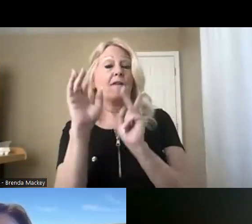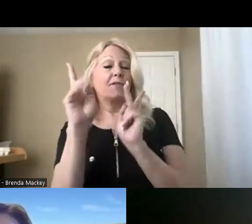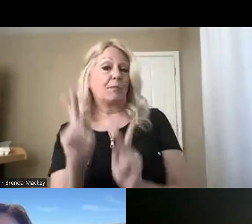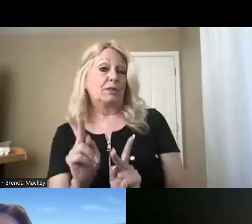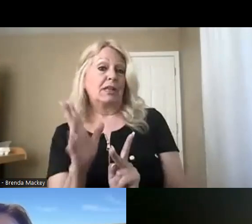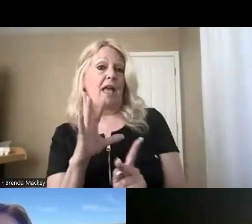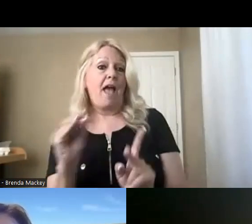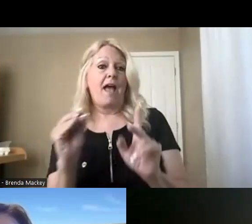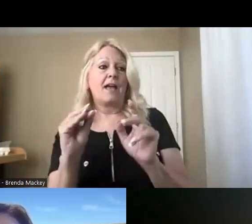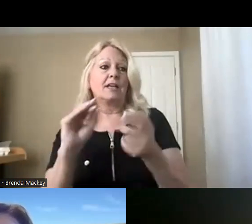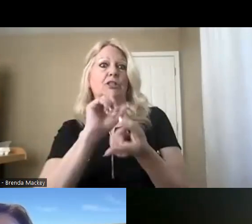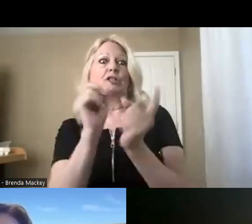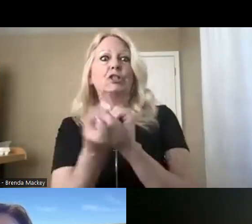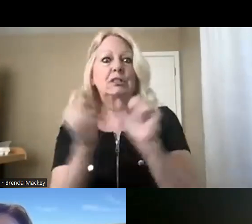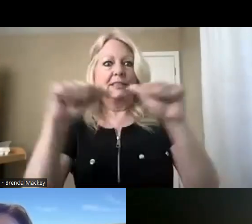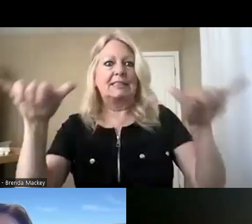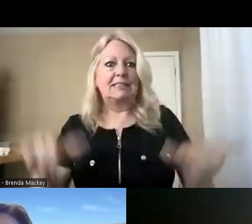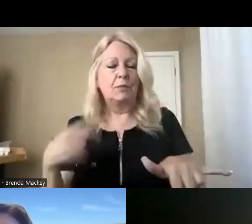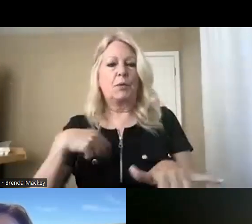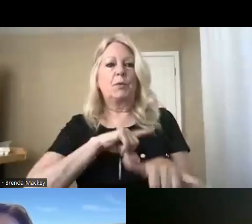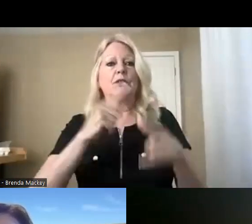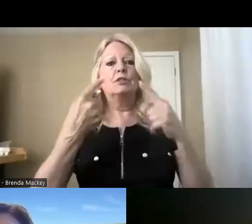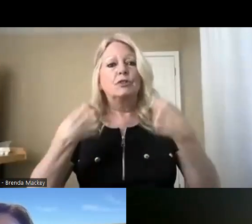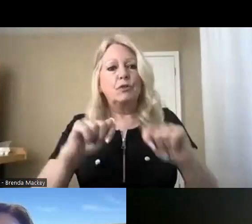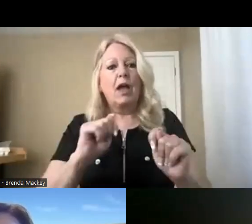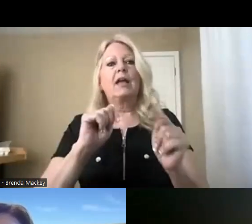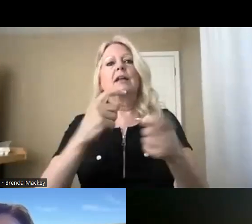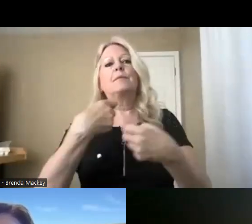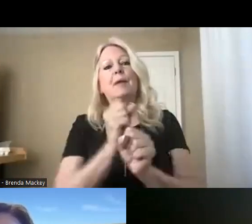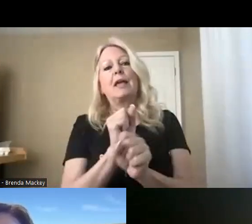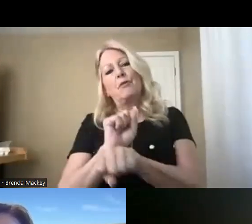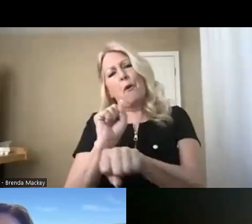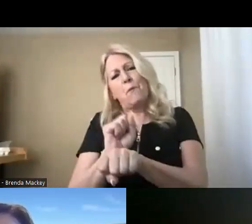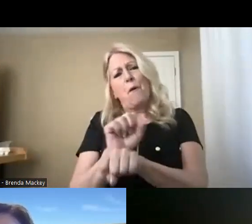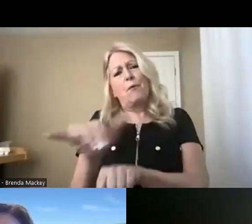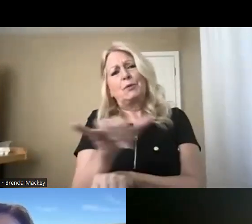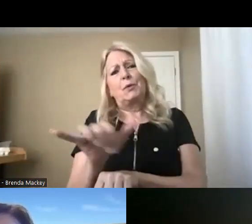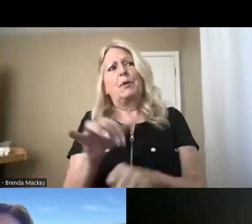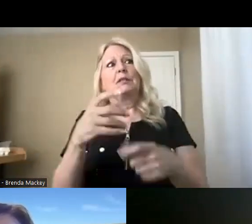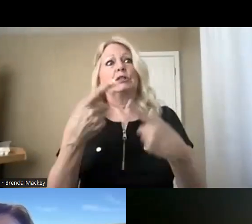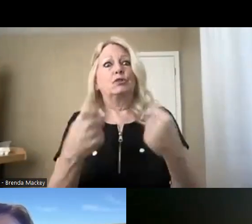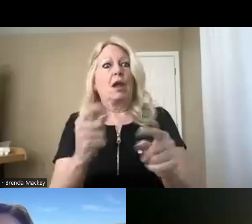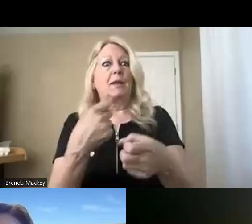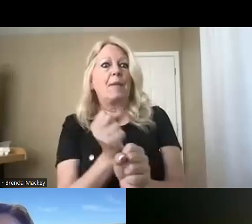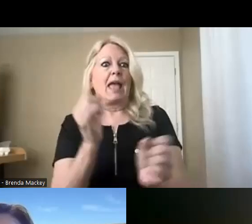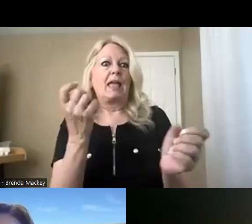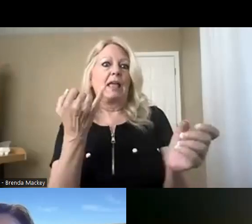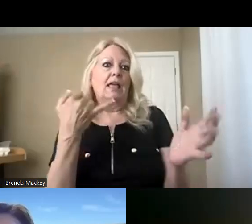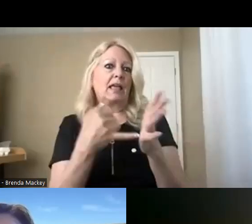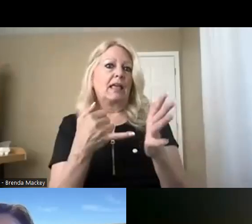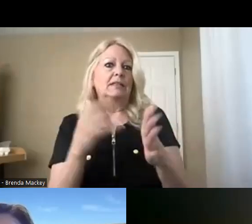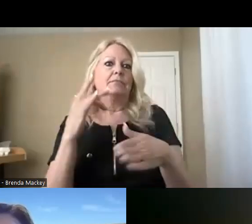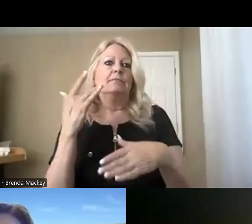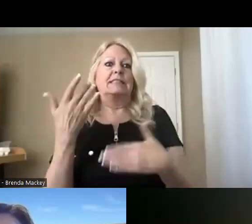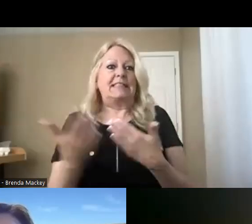you're absolutely right. We're trying to do this with our work to make the system more navigable through the development of a no wrong door system. But where this committee